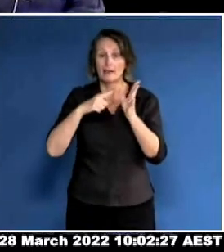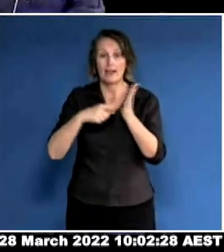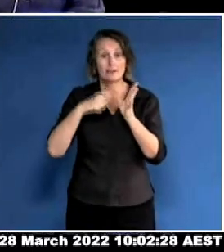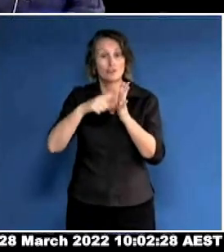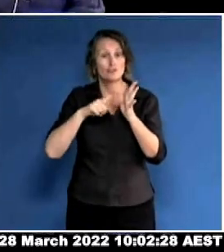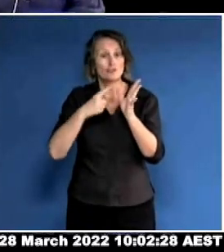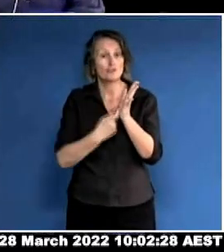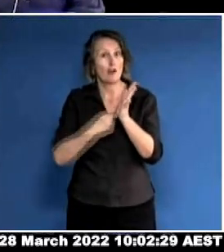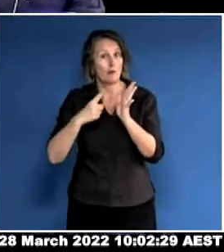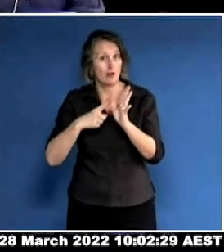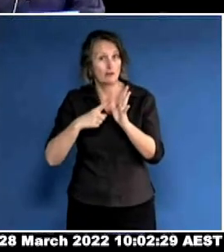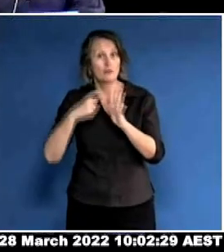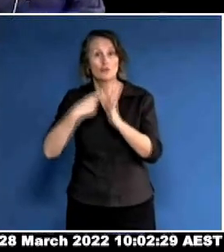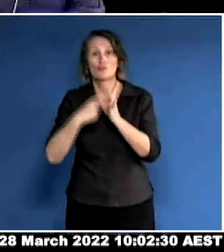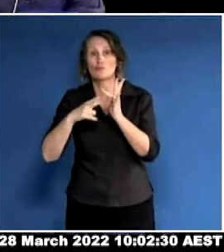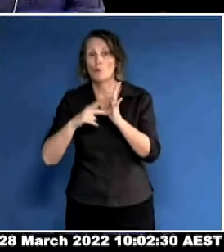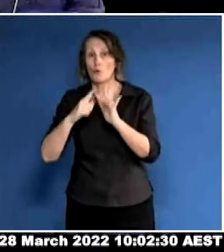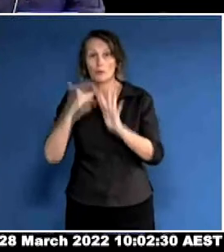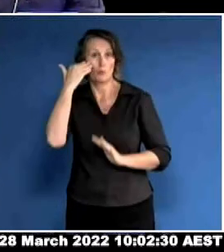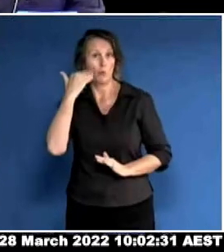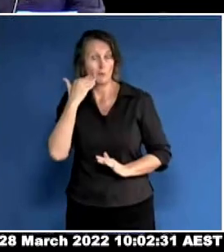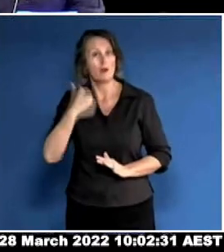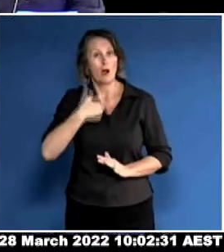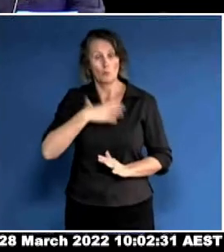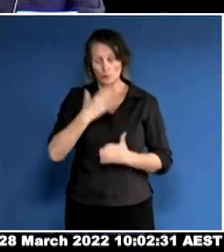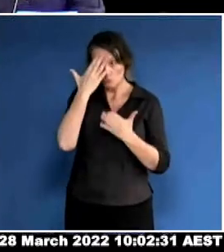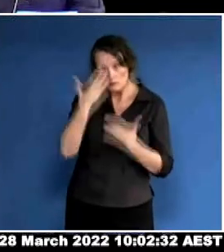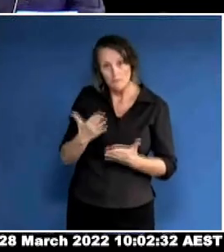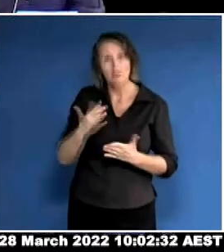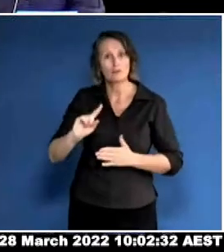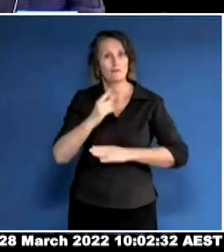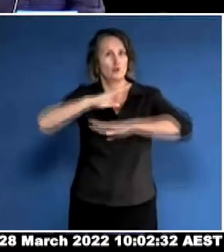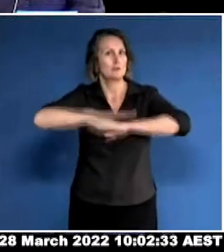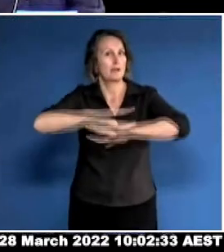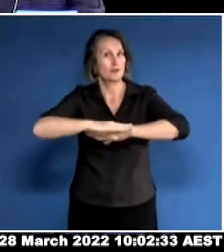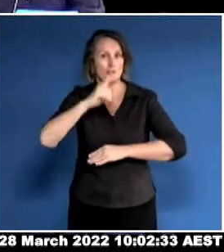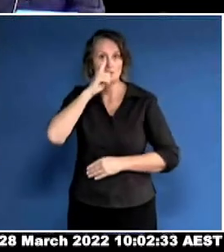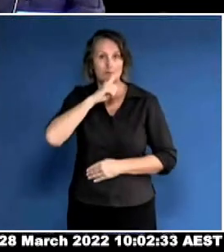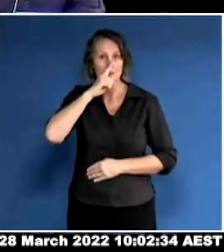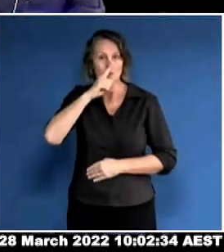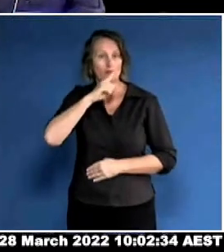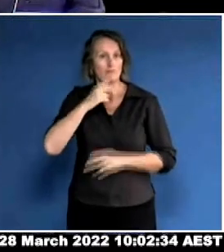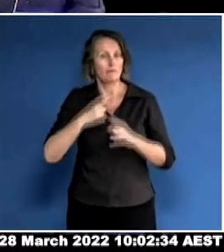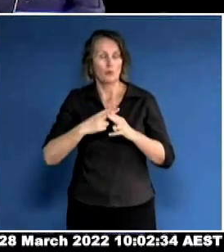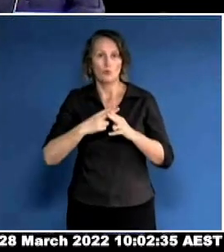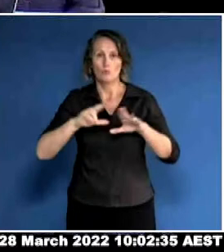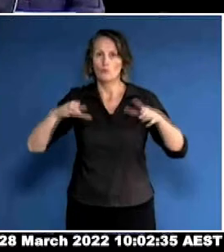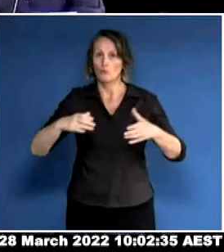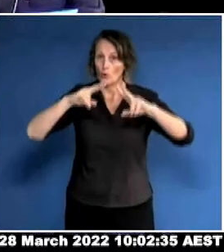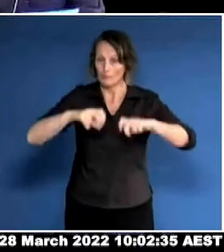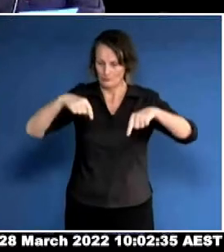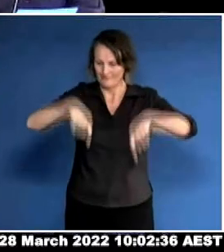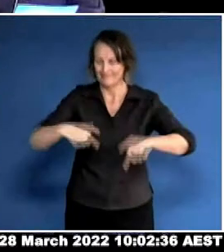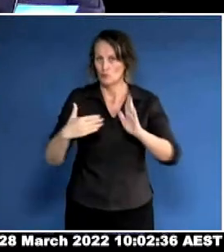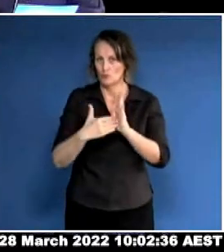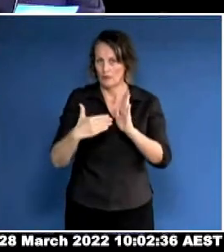respects and acknowledge the First Nations people of the land on which the Royal Commission is sitting today.